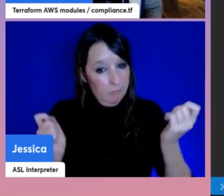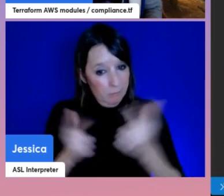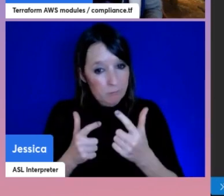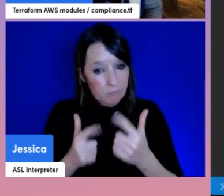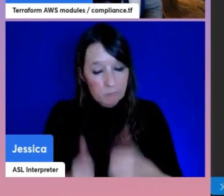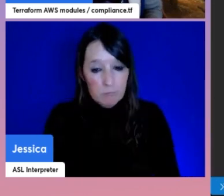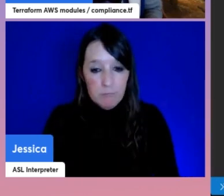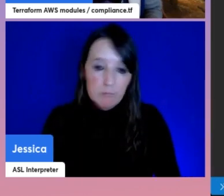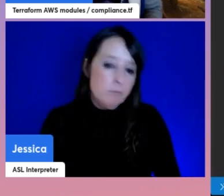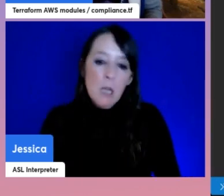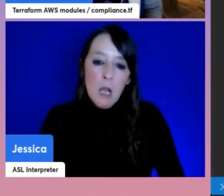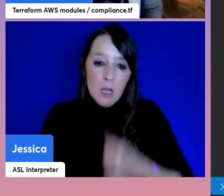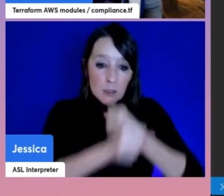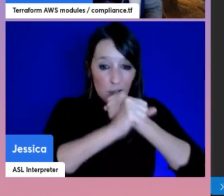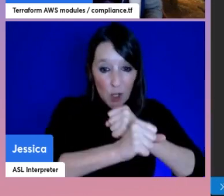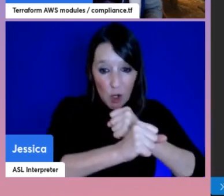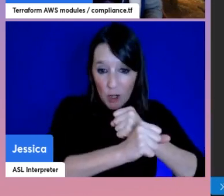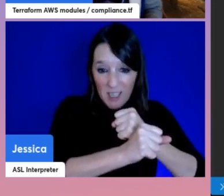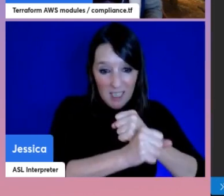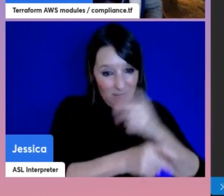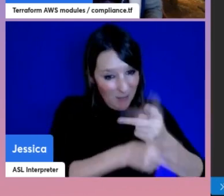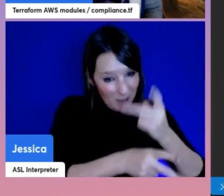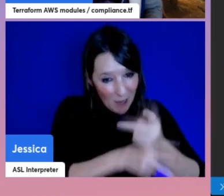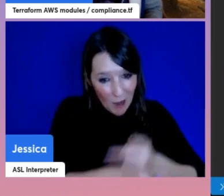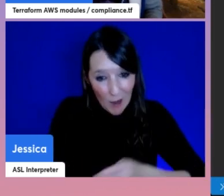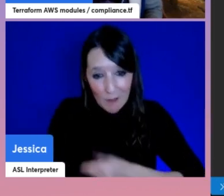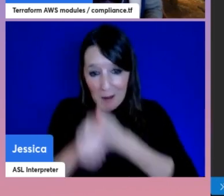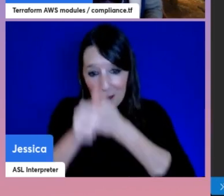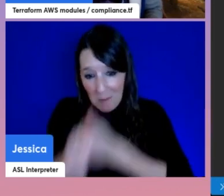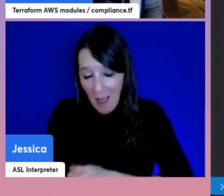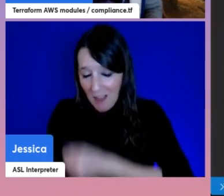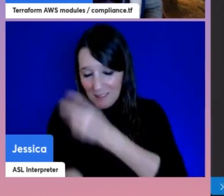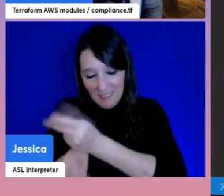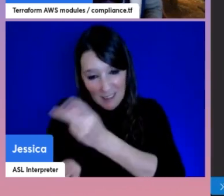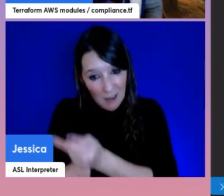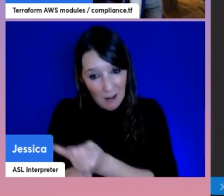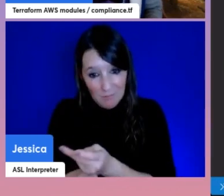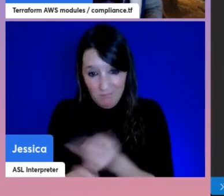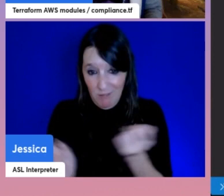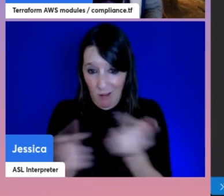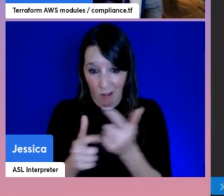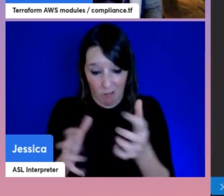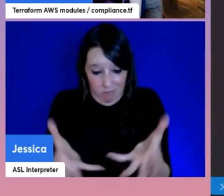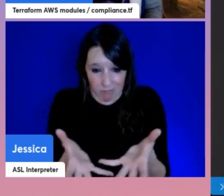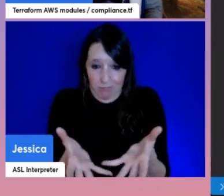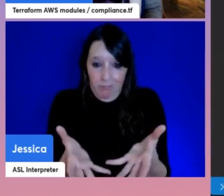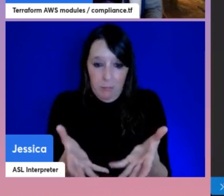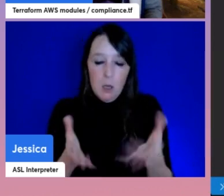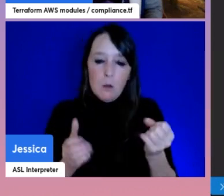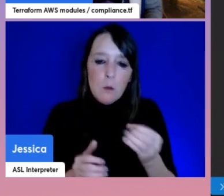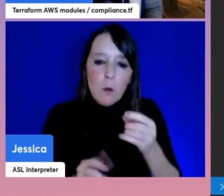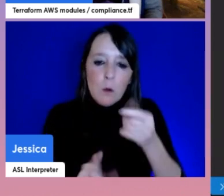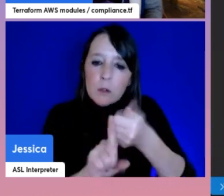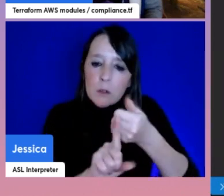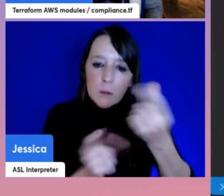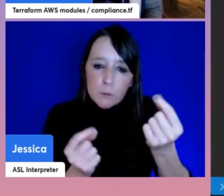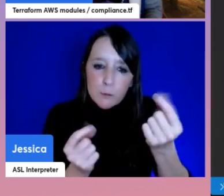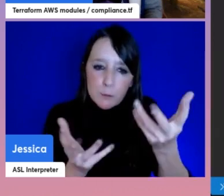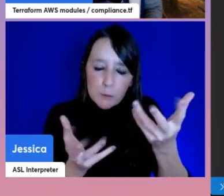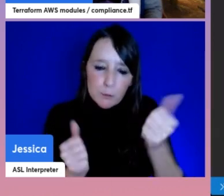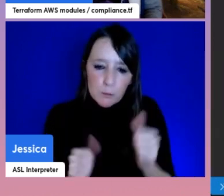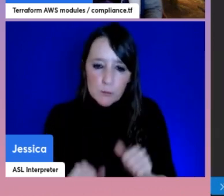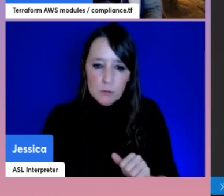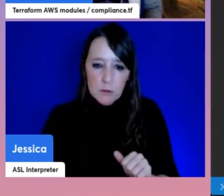and compliance related issues, and we fix it there. So all you need to do is just